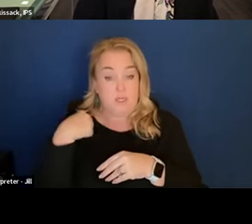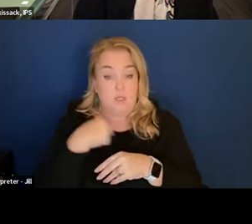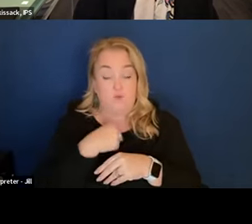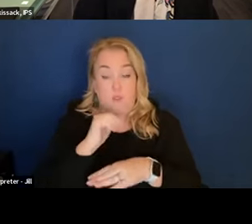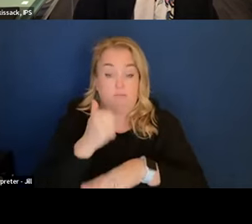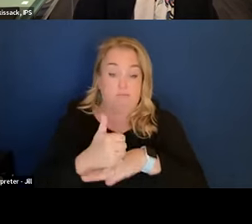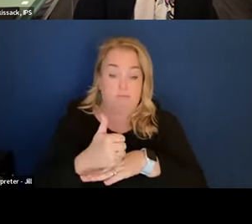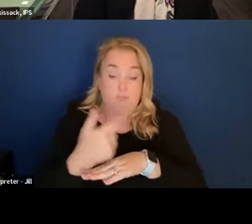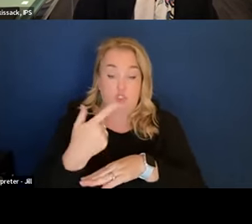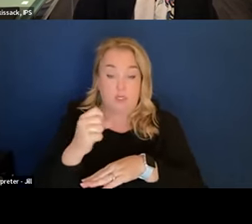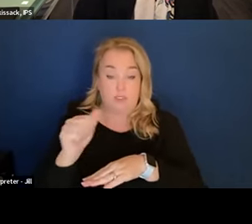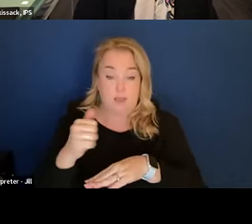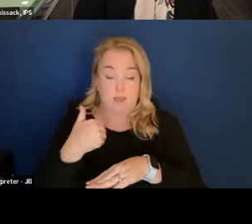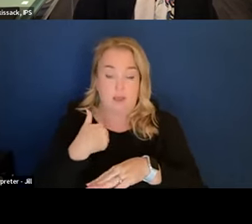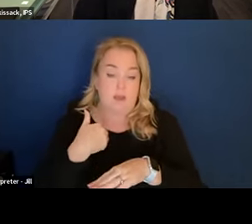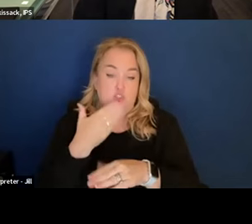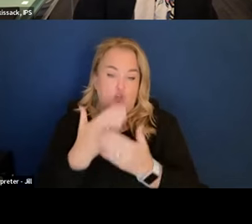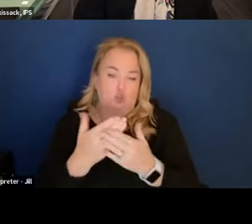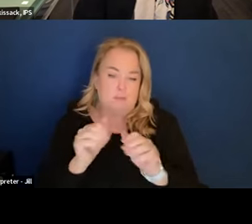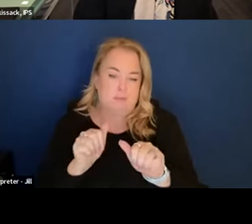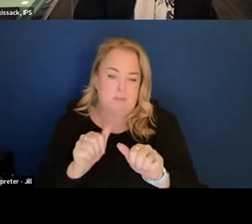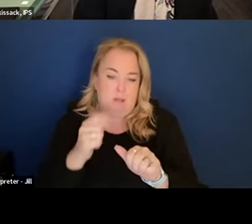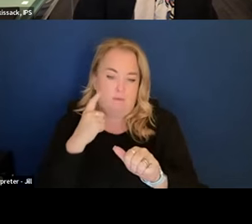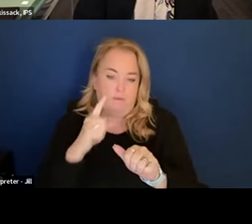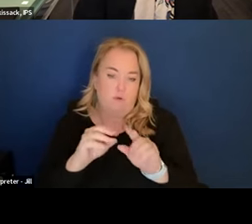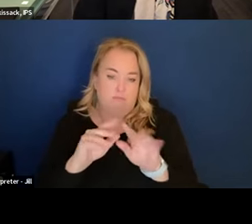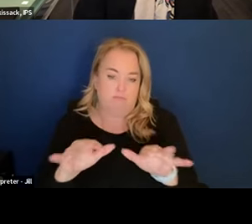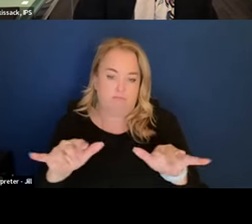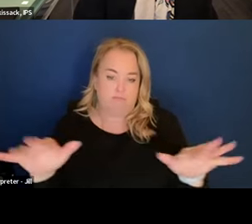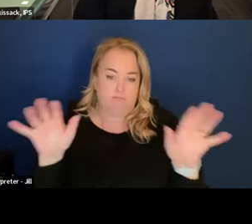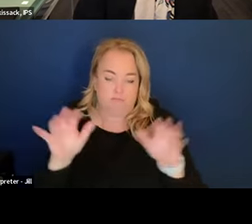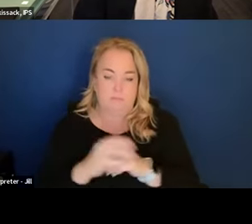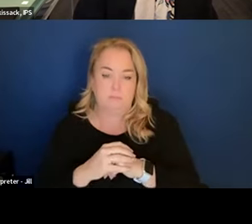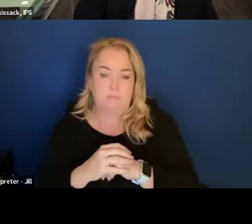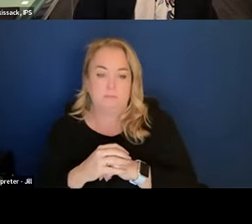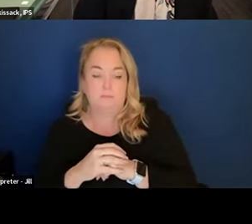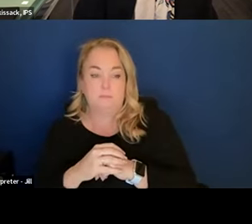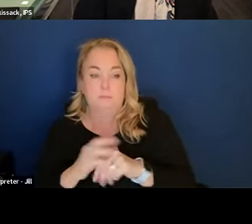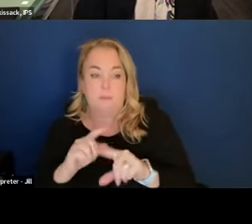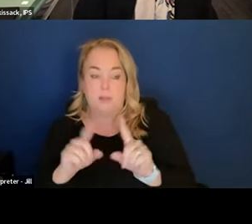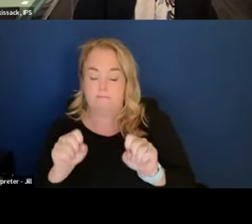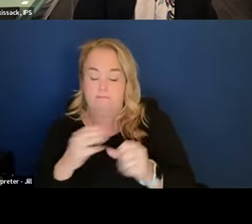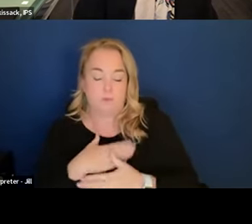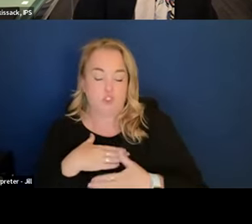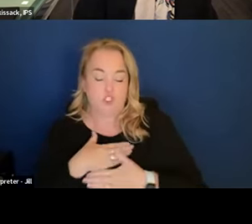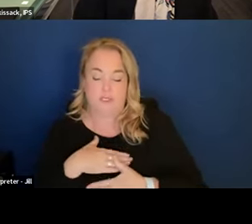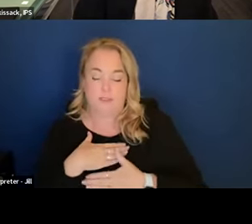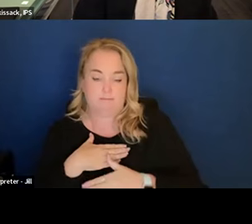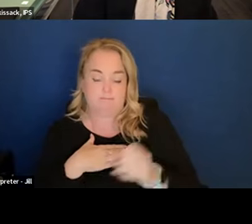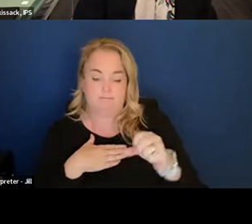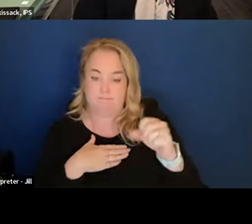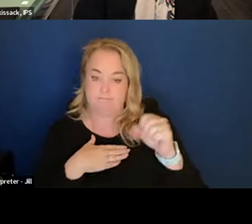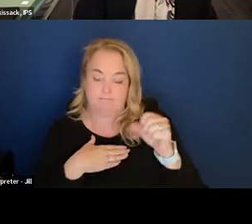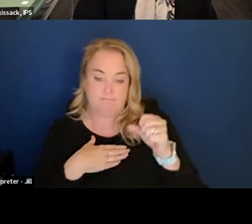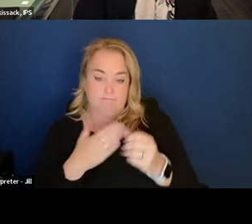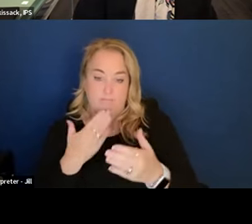GSA, then it has a good potential of catching beyond just GSA. So, but yeah, really appreciate the story. Very, very